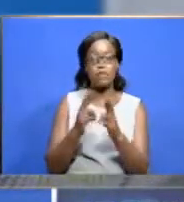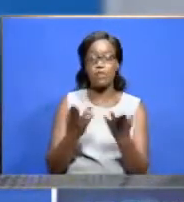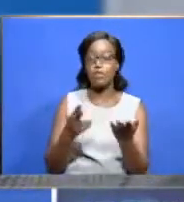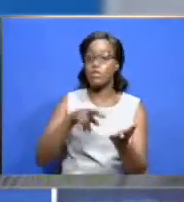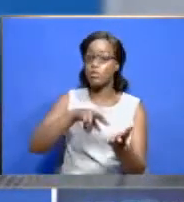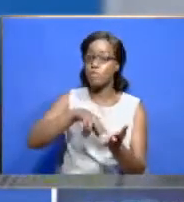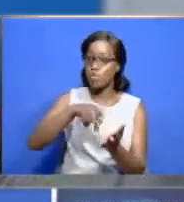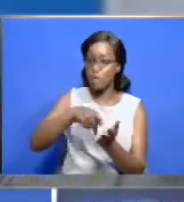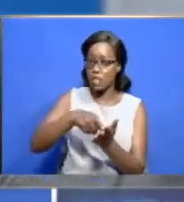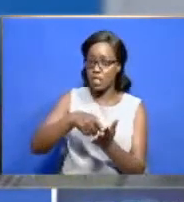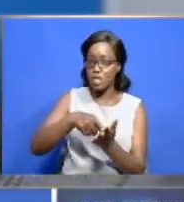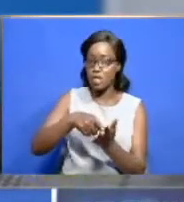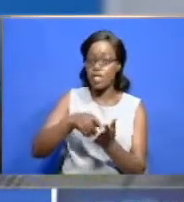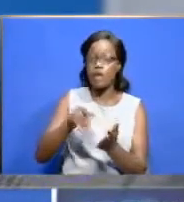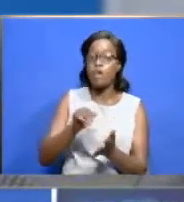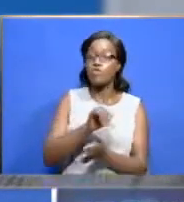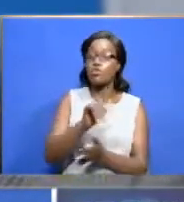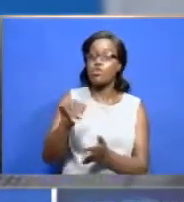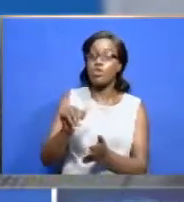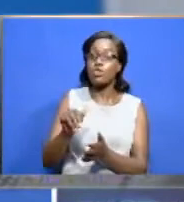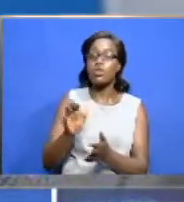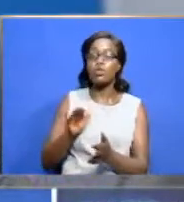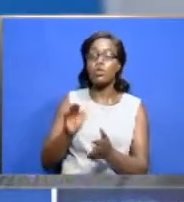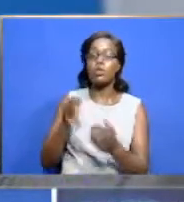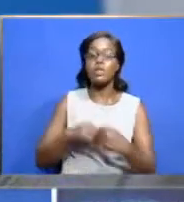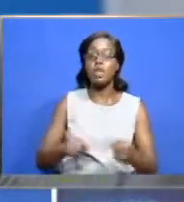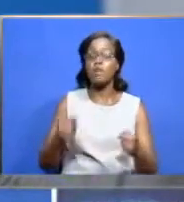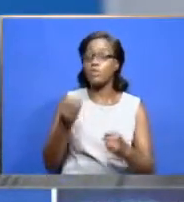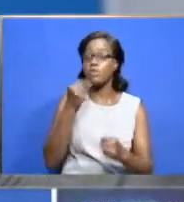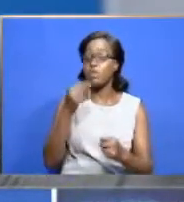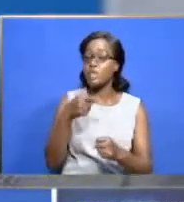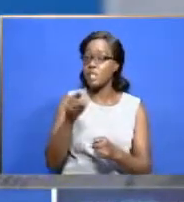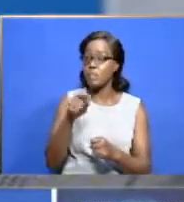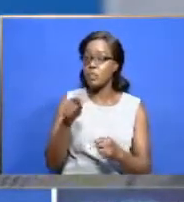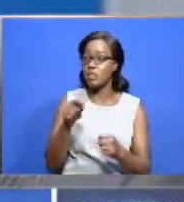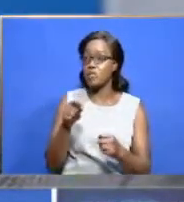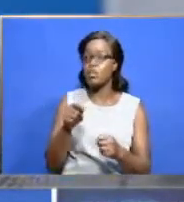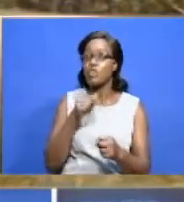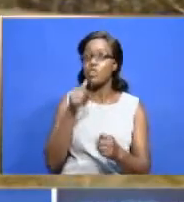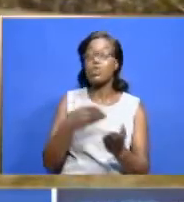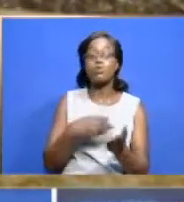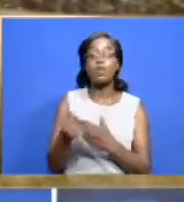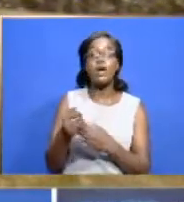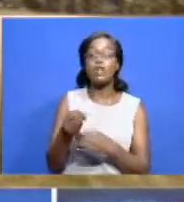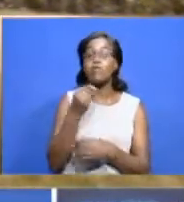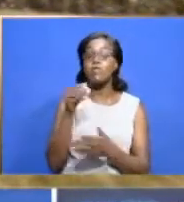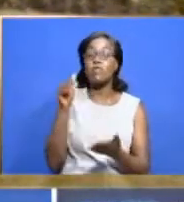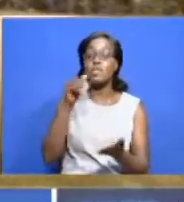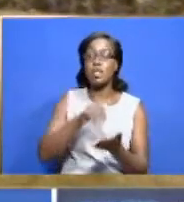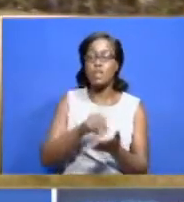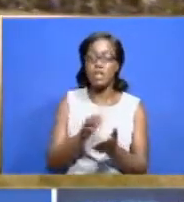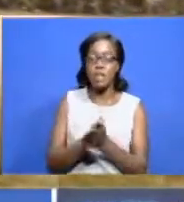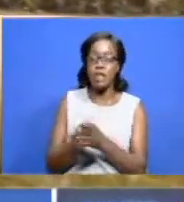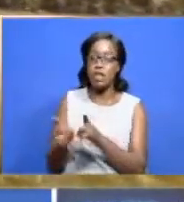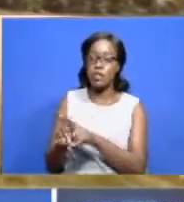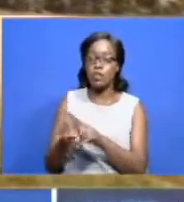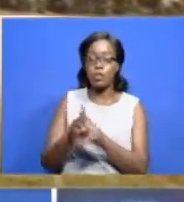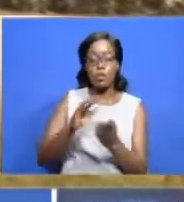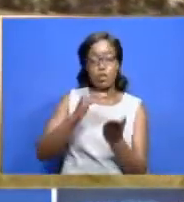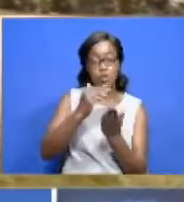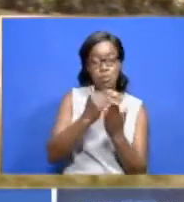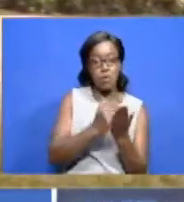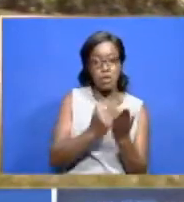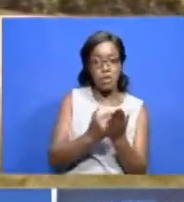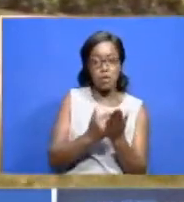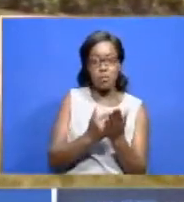is that those women are able to feed themselves sustainably. They are not buying food anymore. Additionally, the program targets to roll